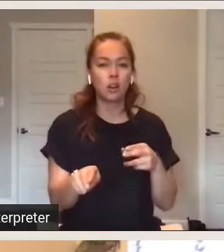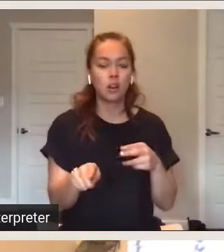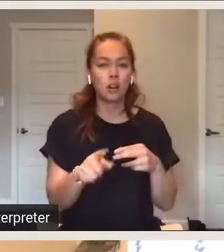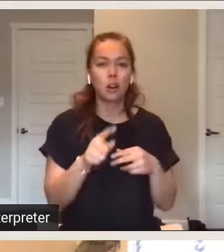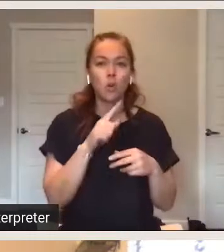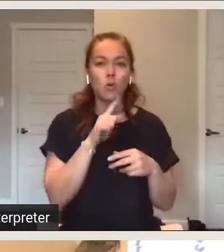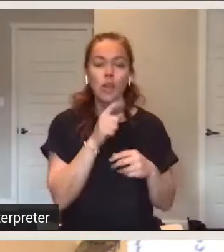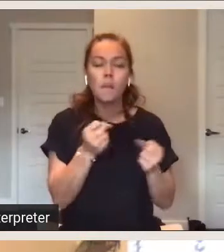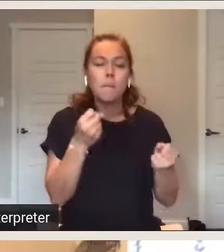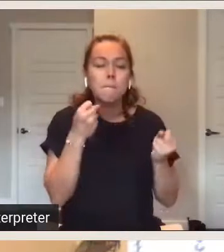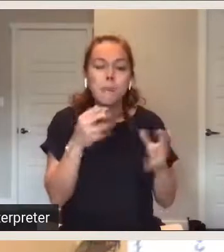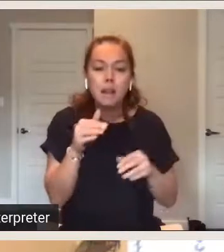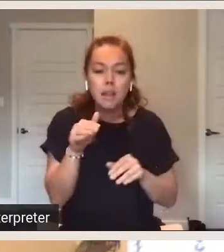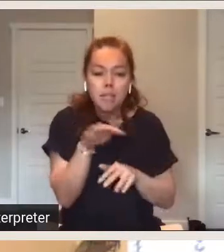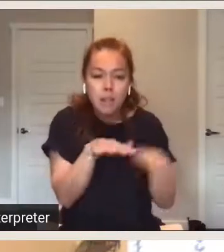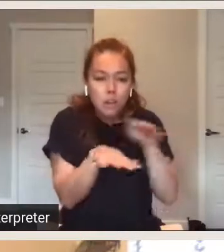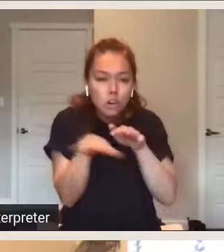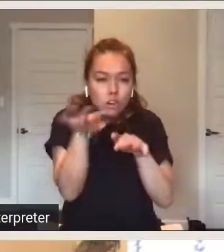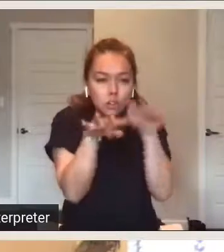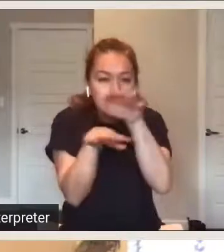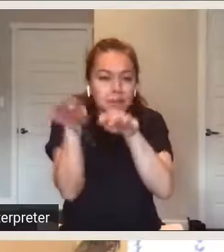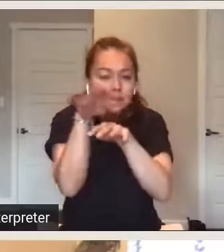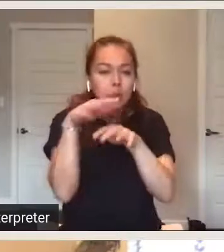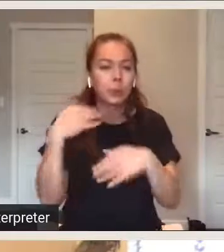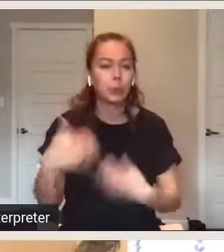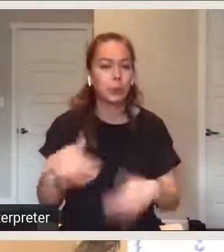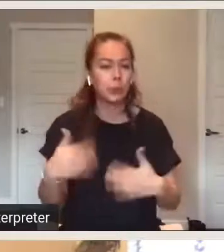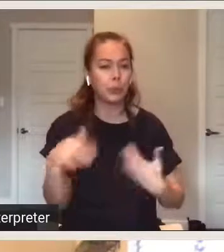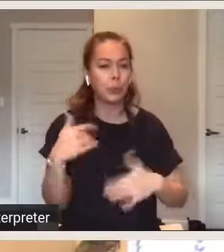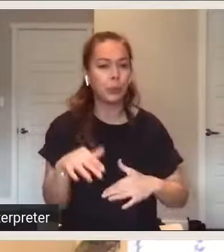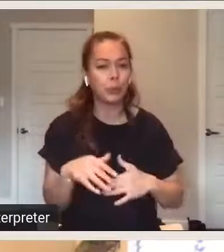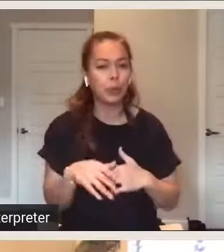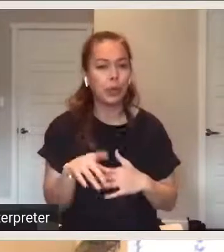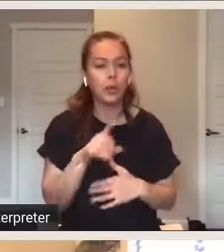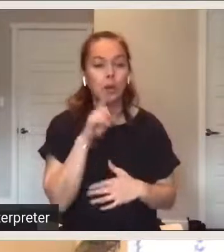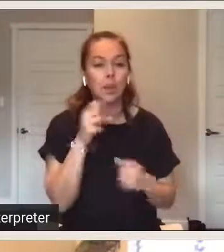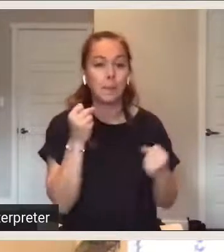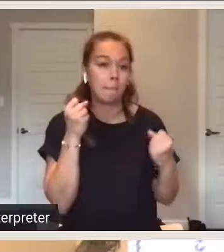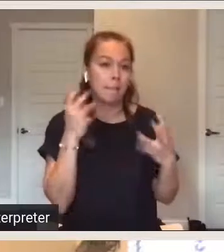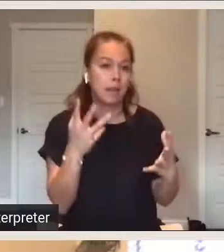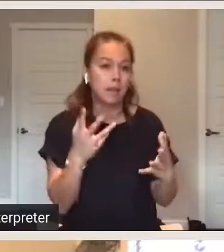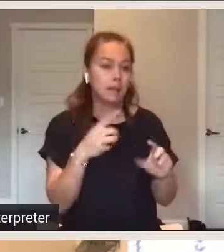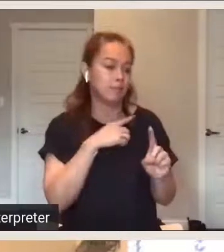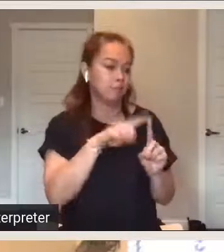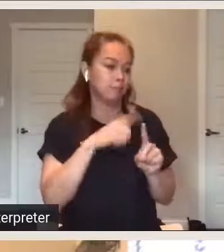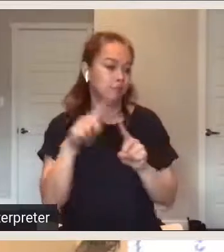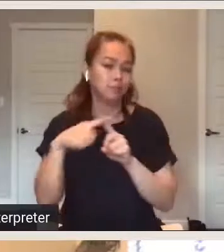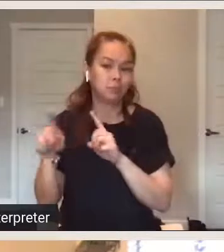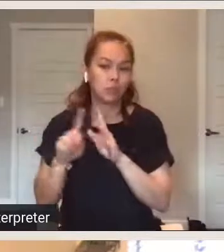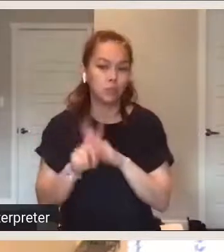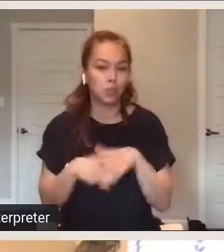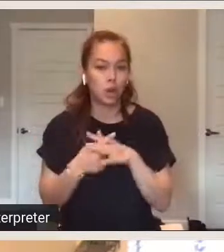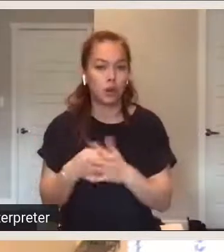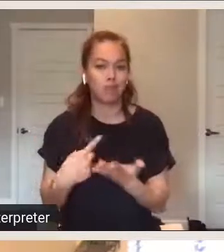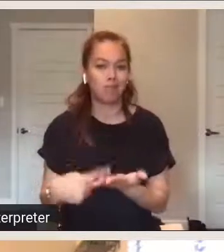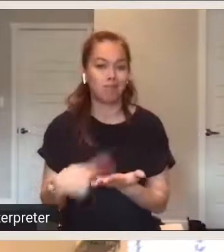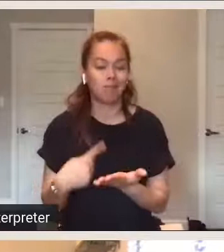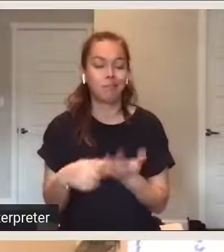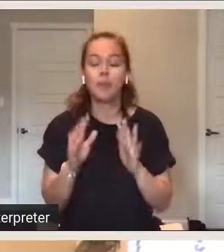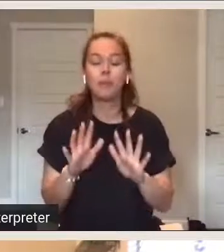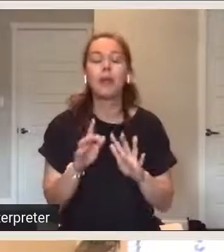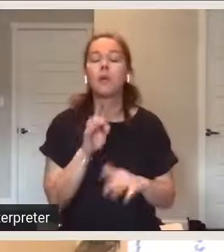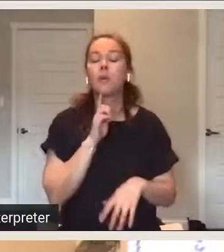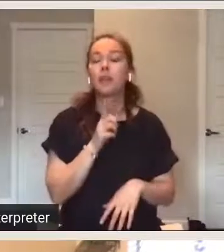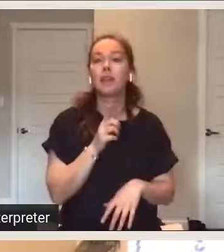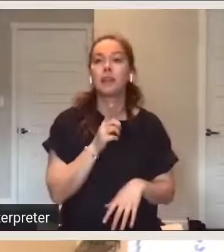many different entry points to kind of discuss, I guess to start the discussion about this film. And I think that really speaks volumes